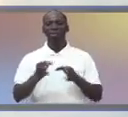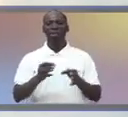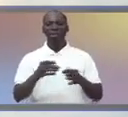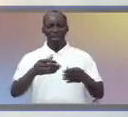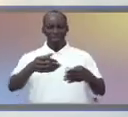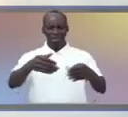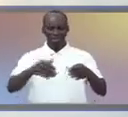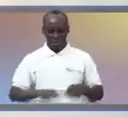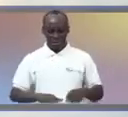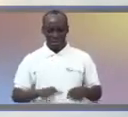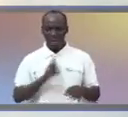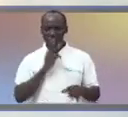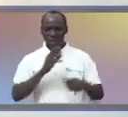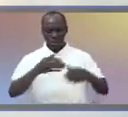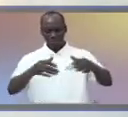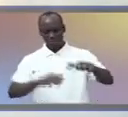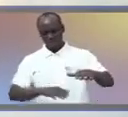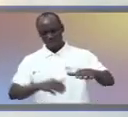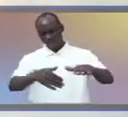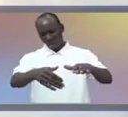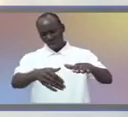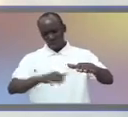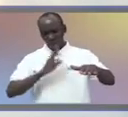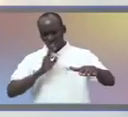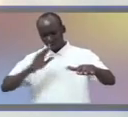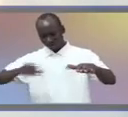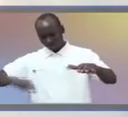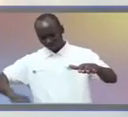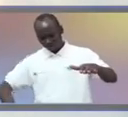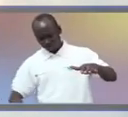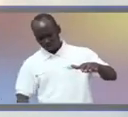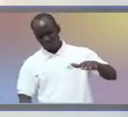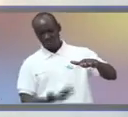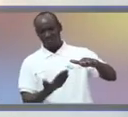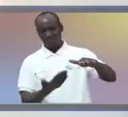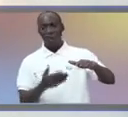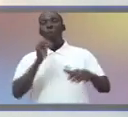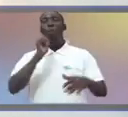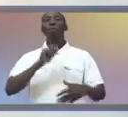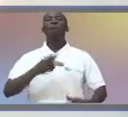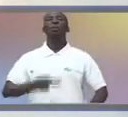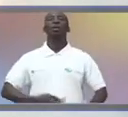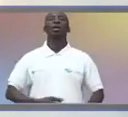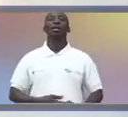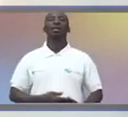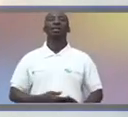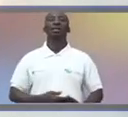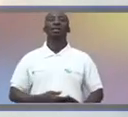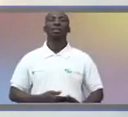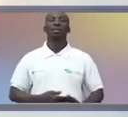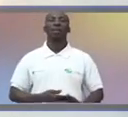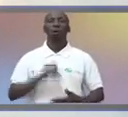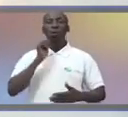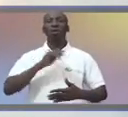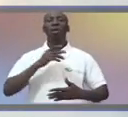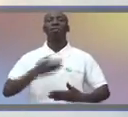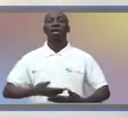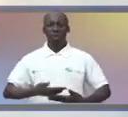wofuflo. Oba eyi nse ya abofra. Abofra no. Yankupo otu mimu wesie nwa yefunu mu. Wa wodie